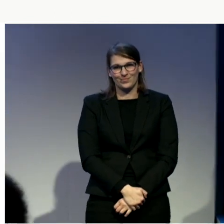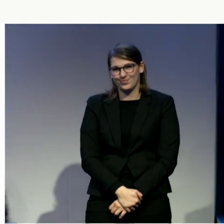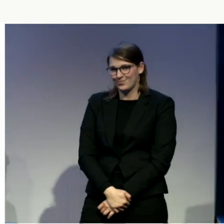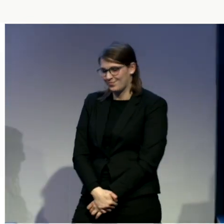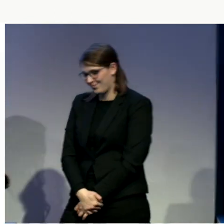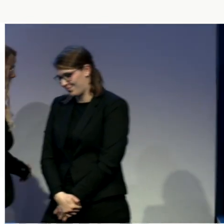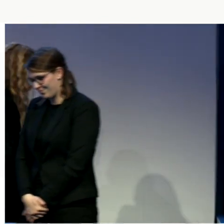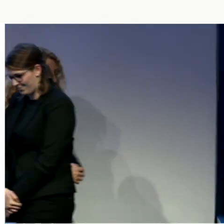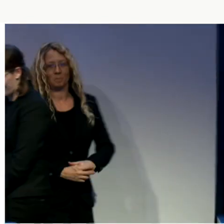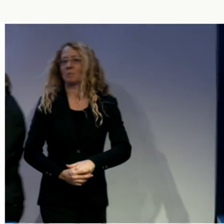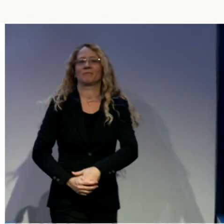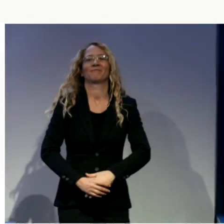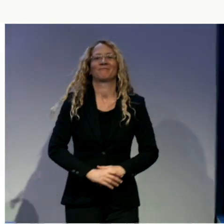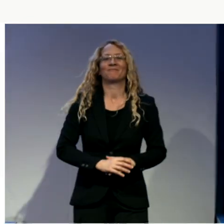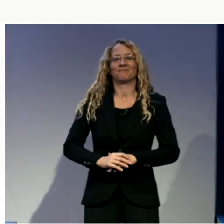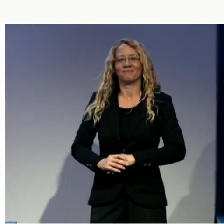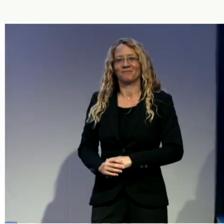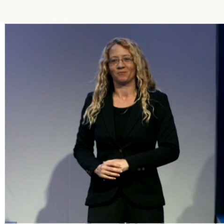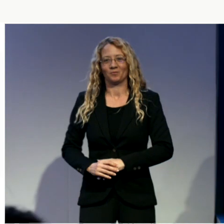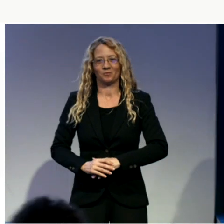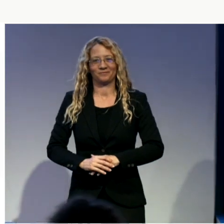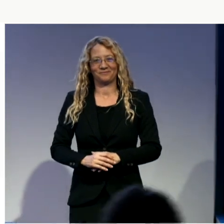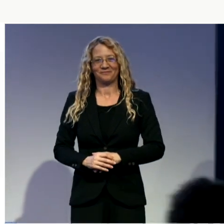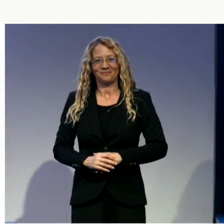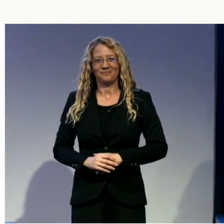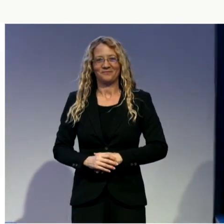Thank you. Thank you. I'm